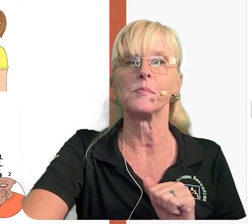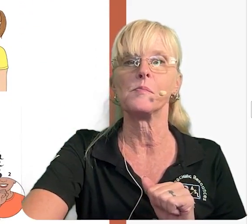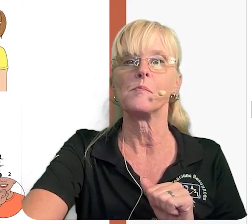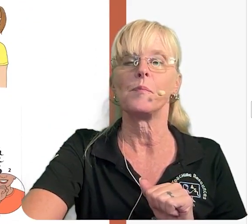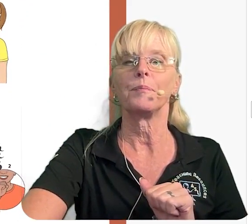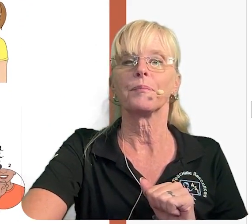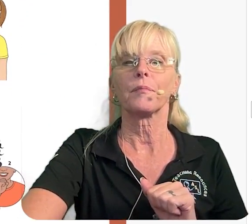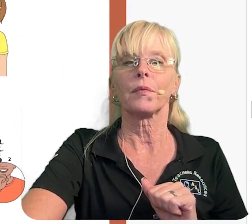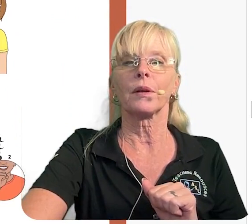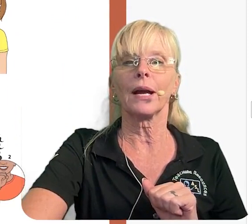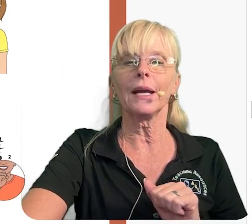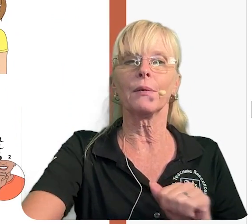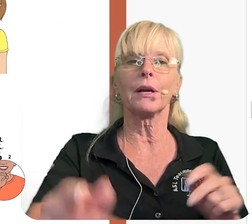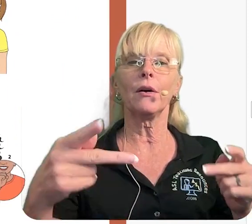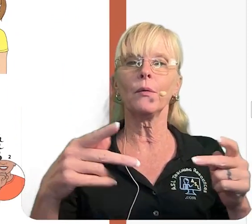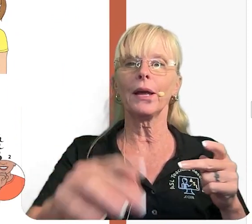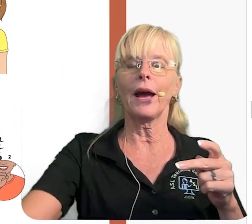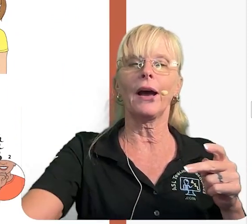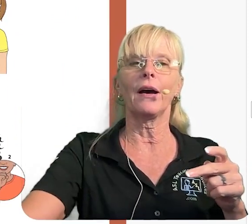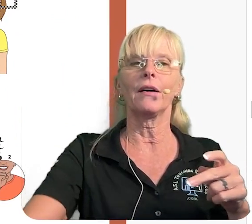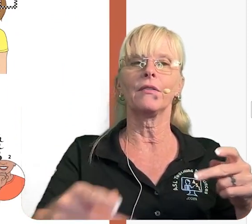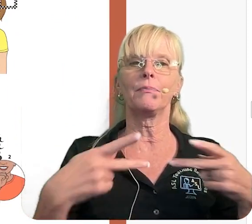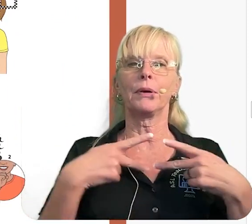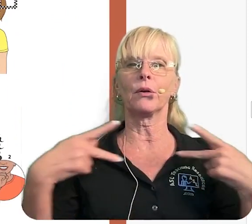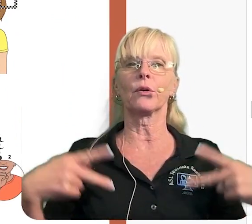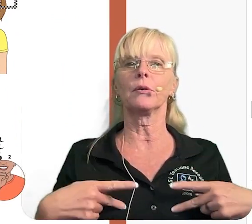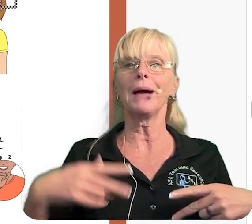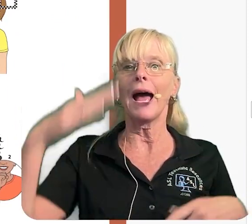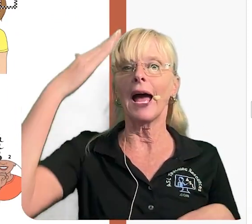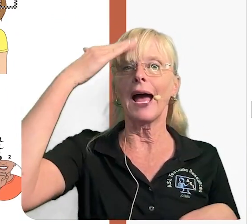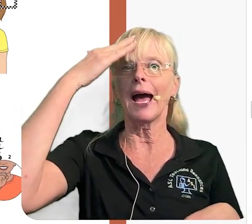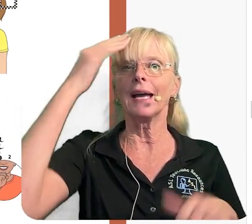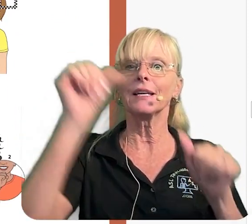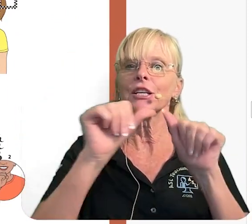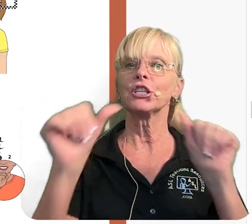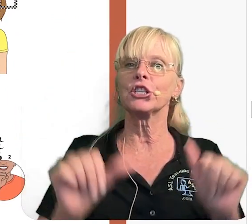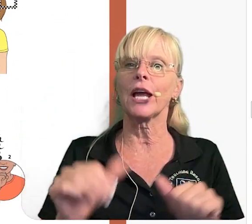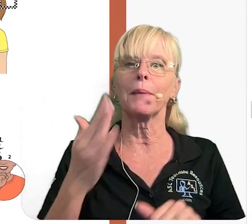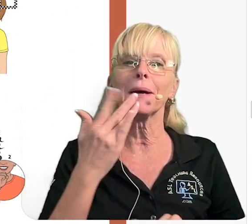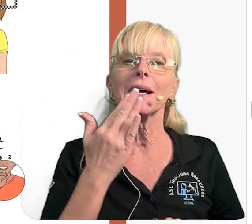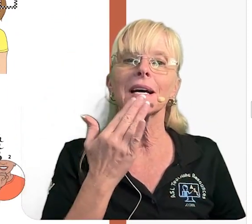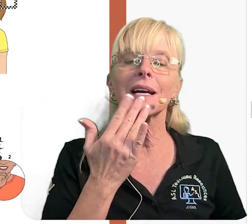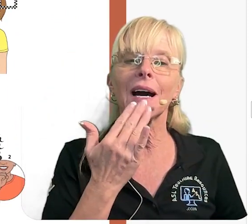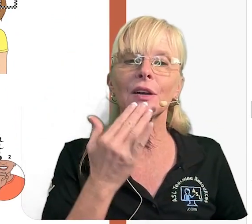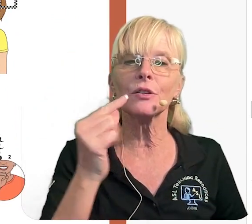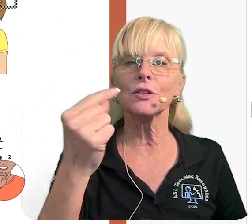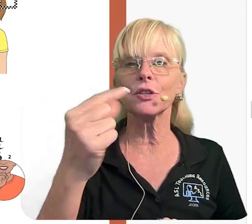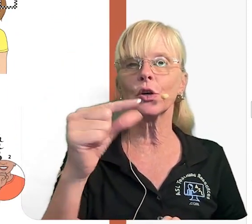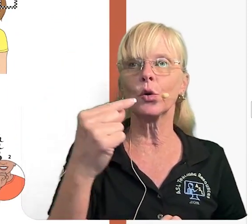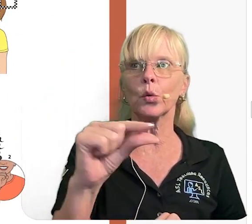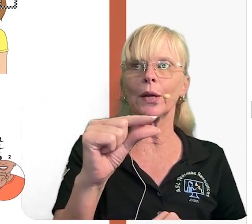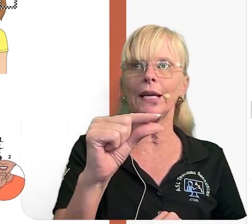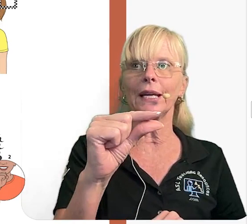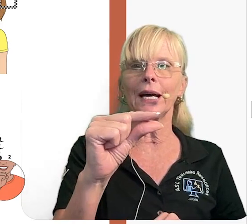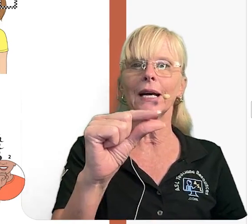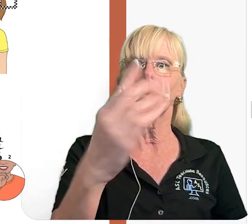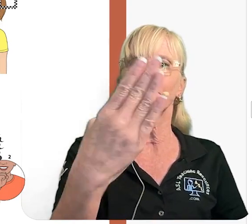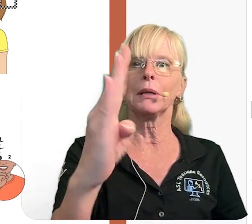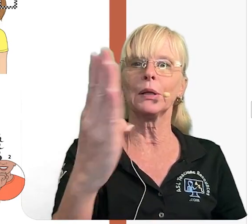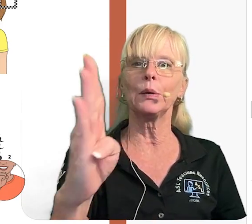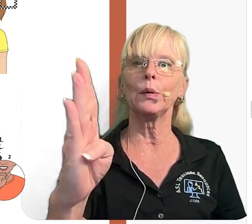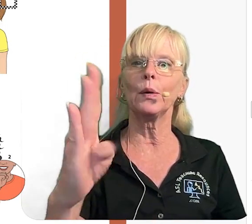interchangeable. Okay, here we go. We have pilgrim, hat, shape, colors,